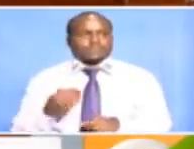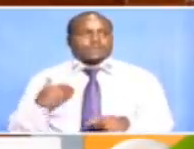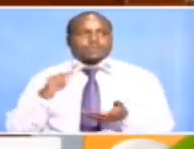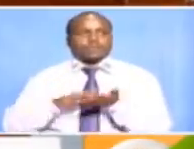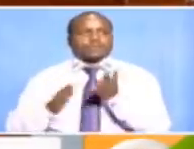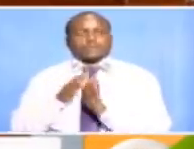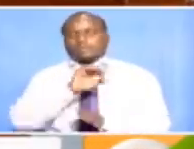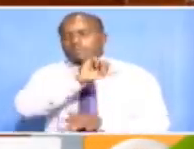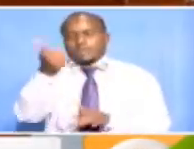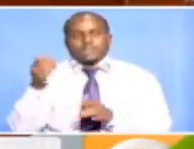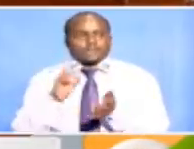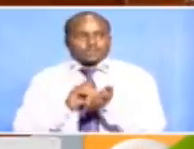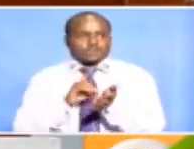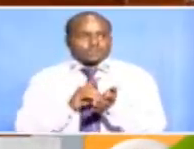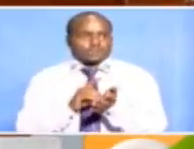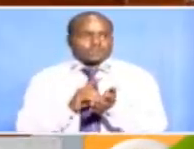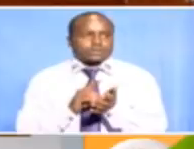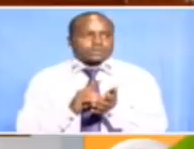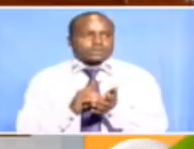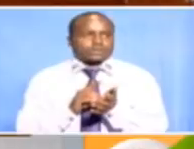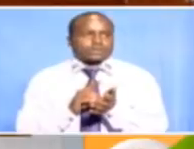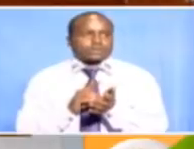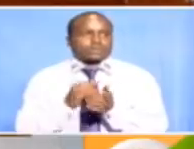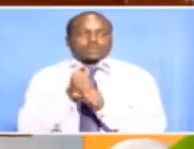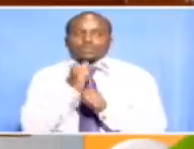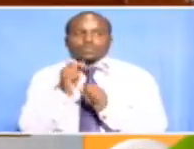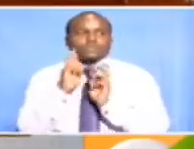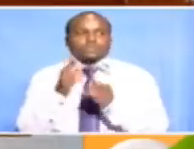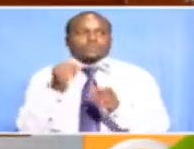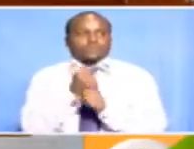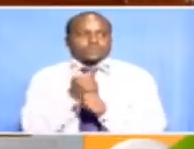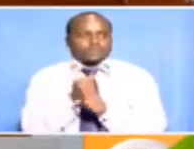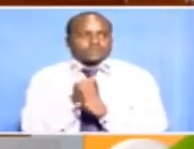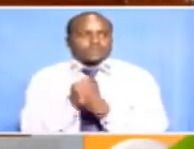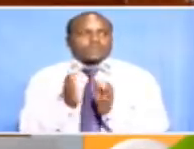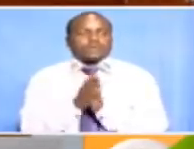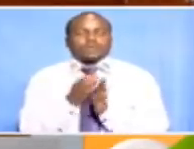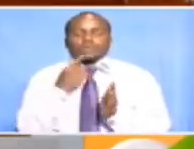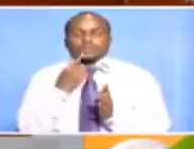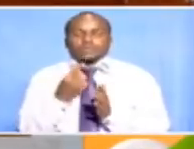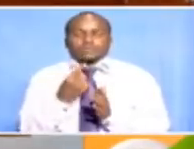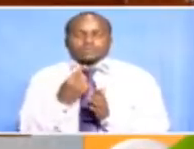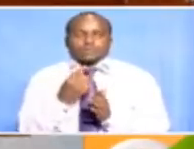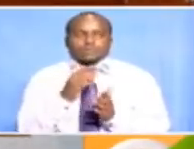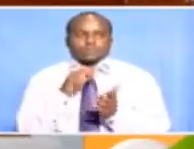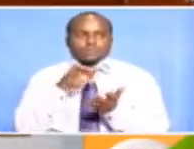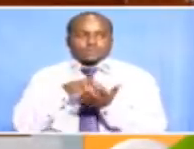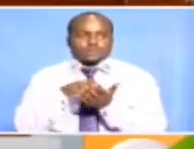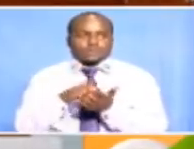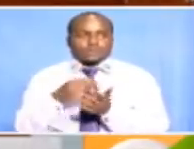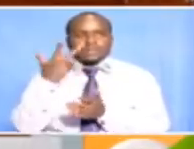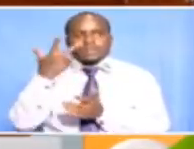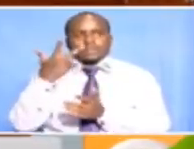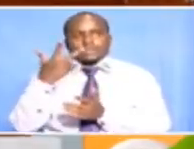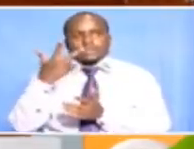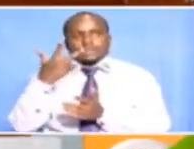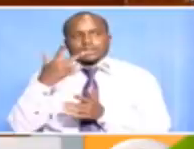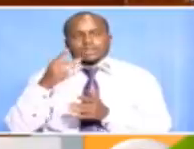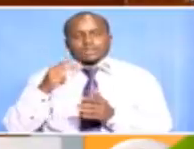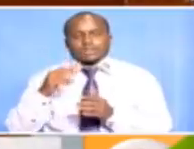doctors who do not report to work. And I want to maintain my position. The three Pumwani staff are